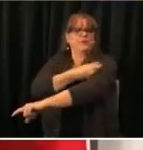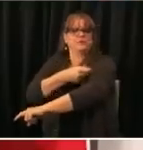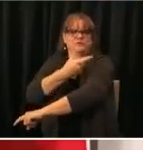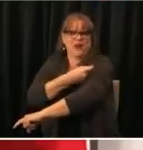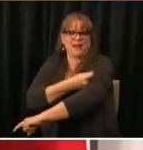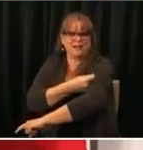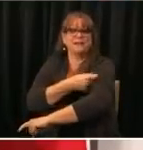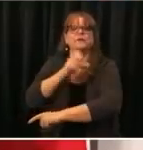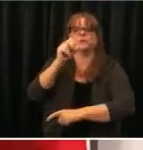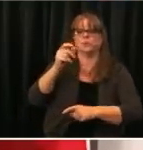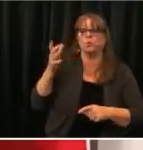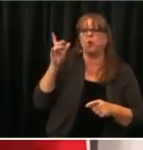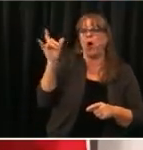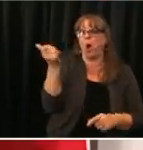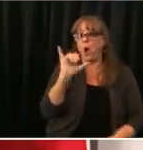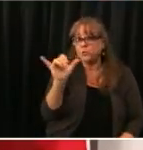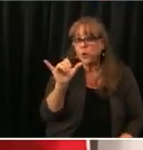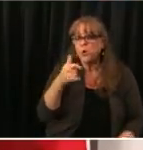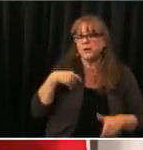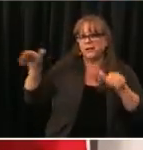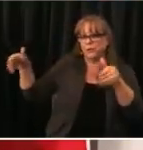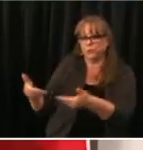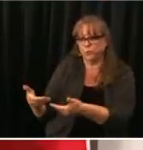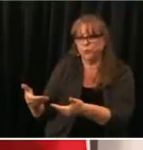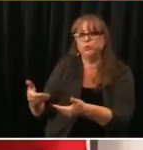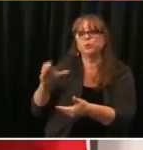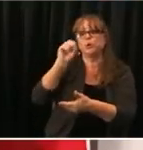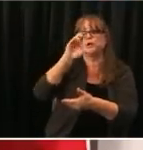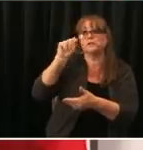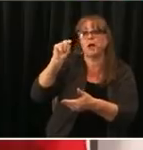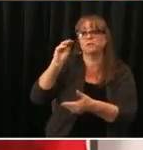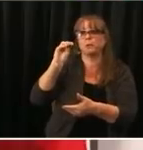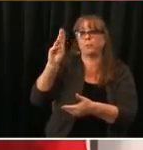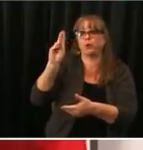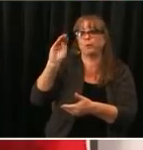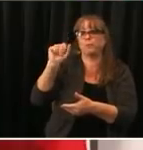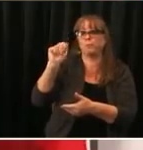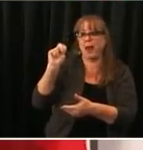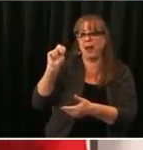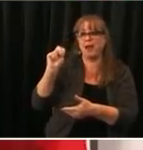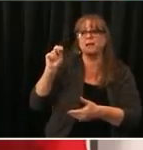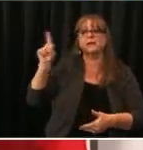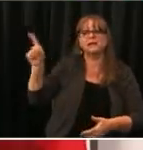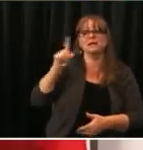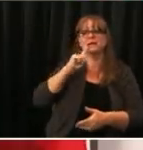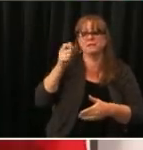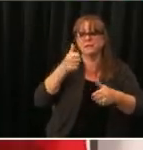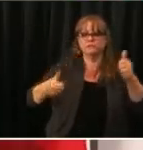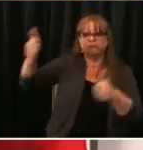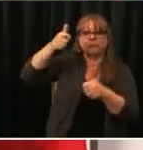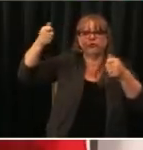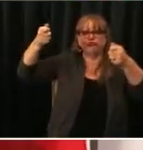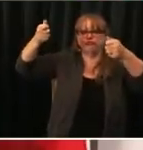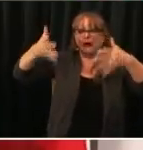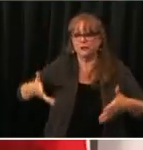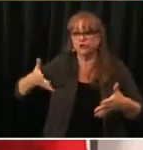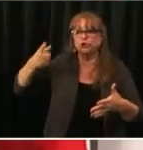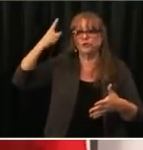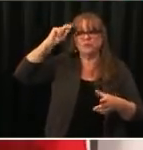to have Scott Bookman here with us. He's the incident commander for COVID-19 at the director of the Division of Disease Control and Prevention Health